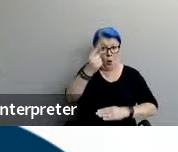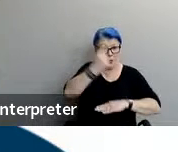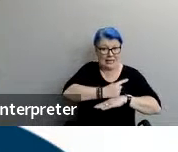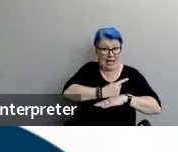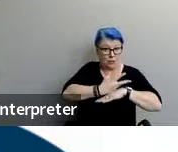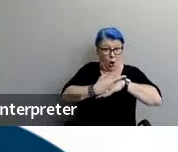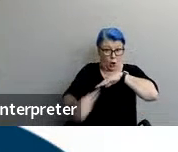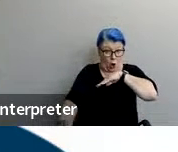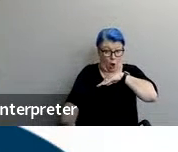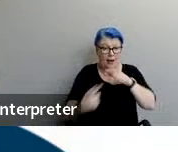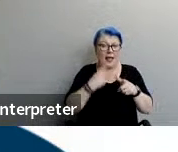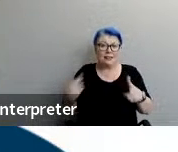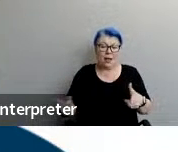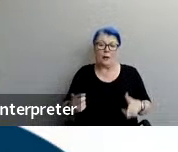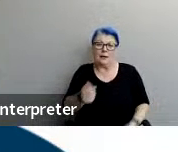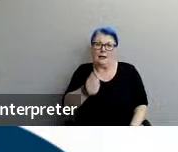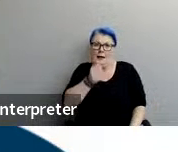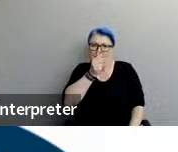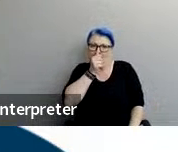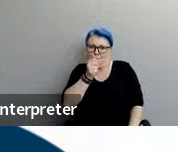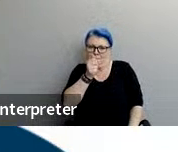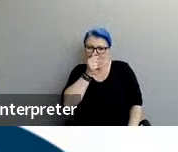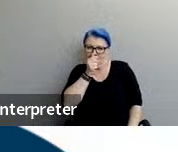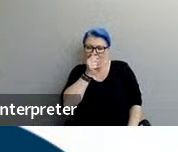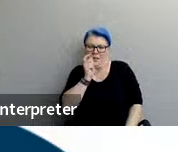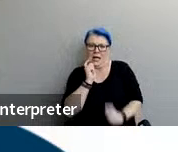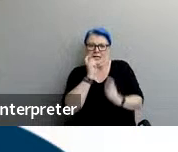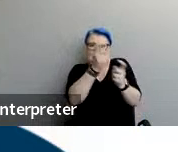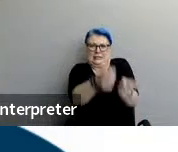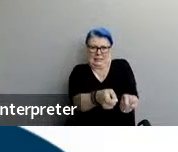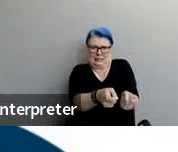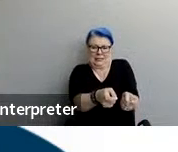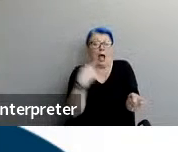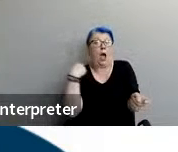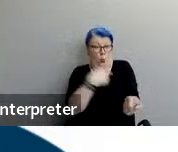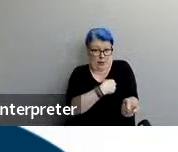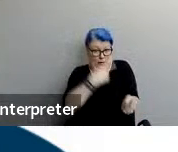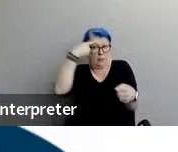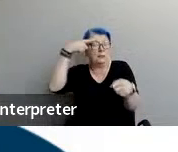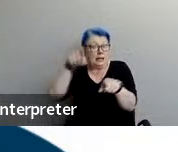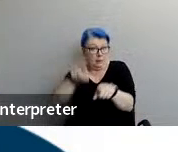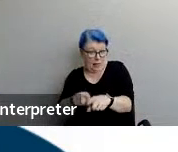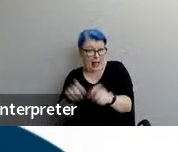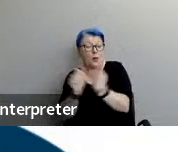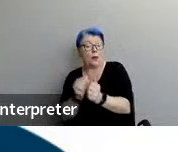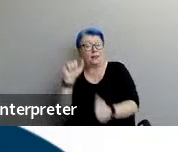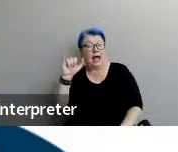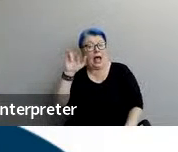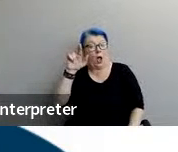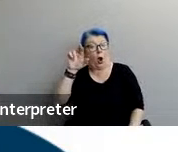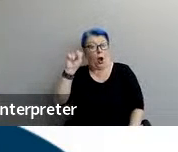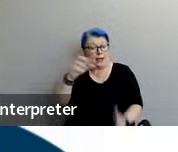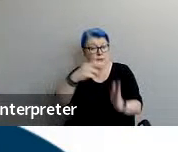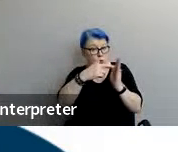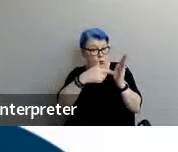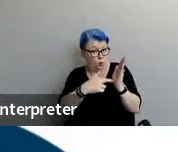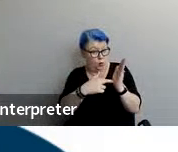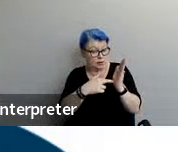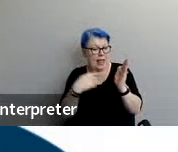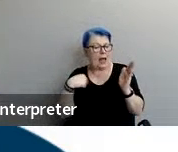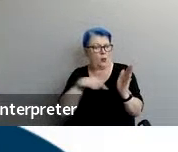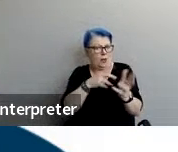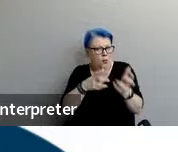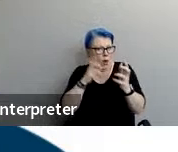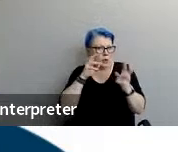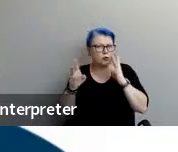anonymous donation in order for us to be in compliance with IRS rules, and we would be looking at creating a process